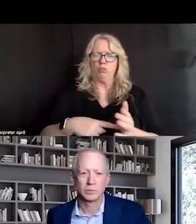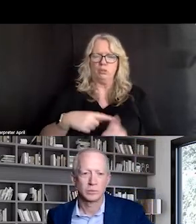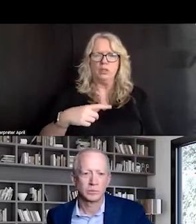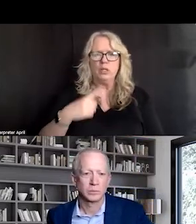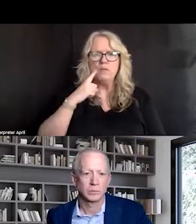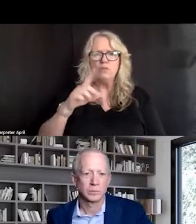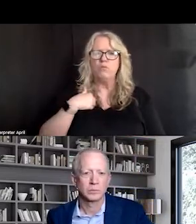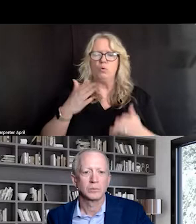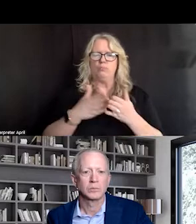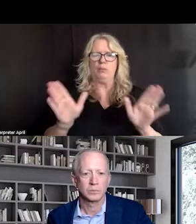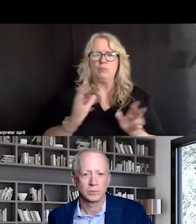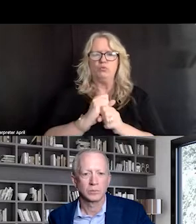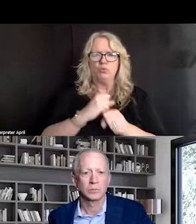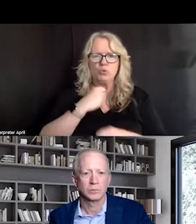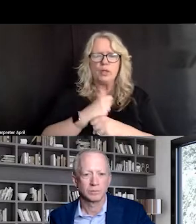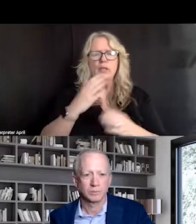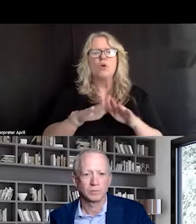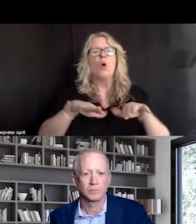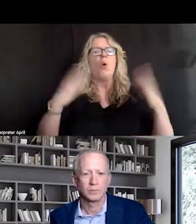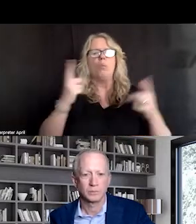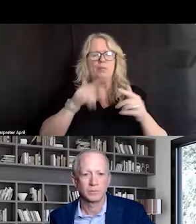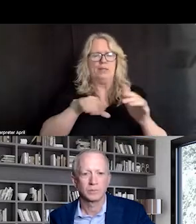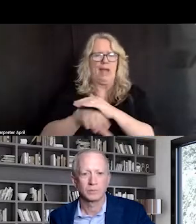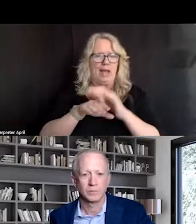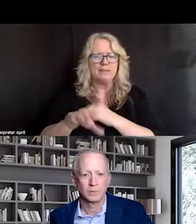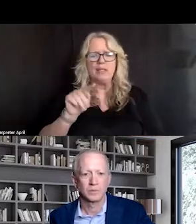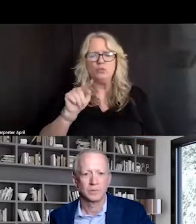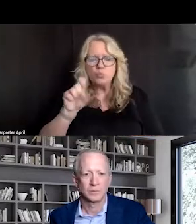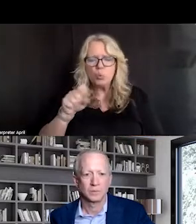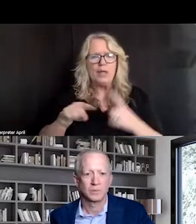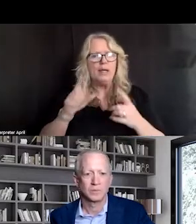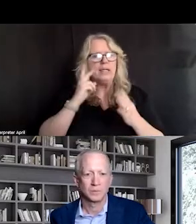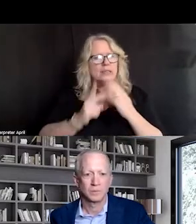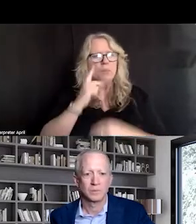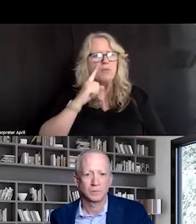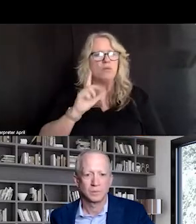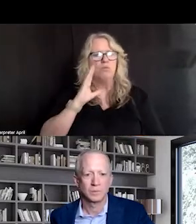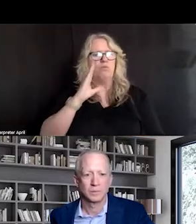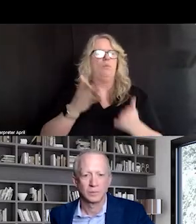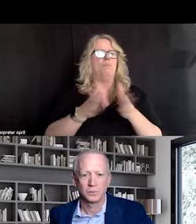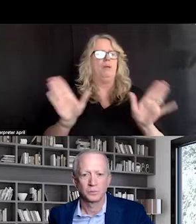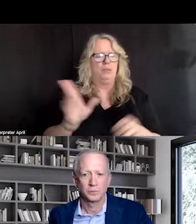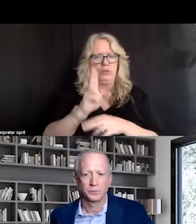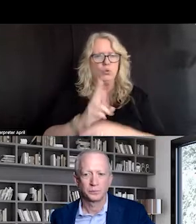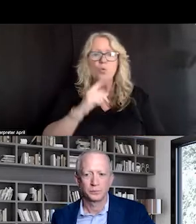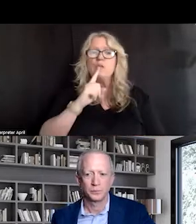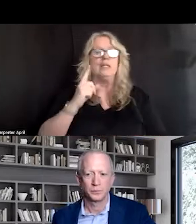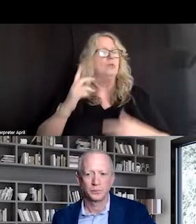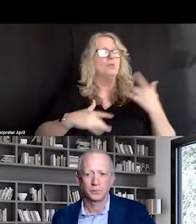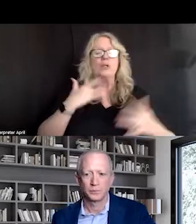a public good, to create an open access tool and some insights that would be for public use. So we were really